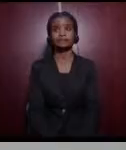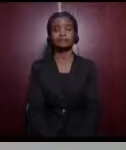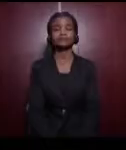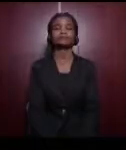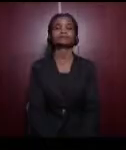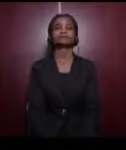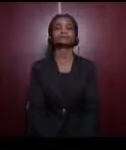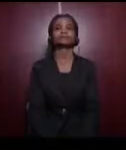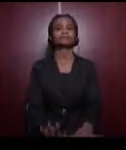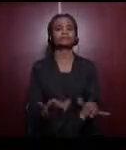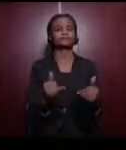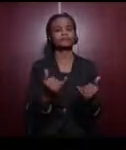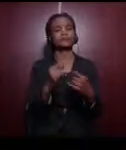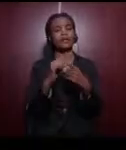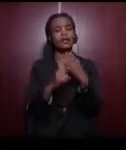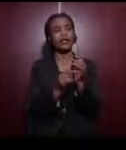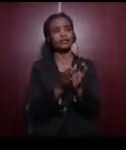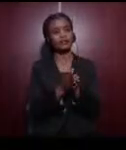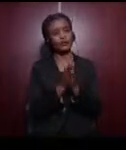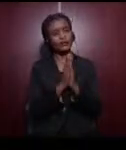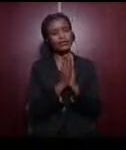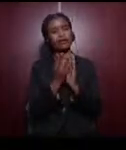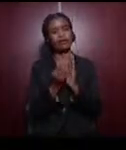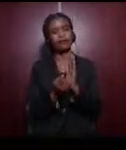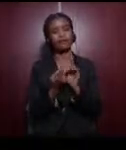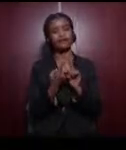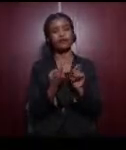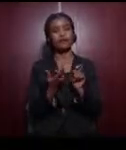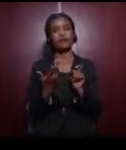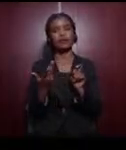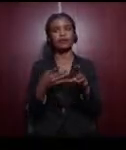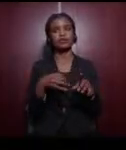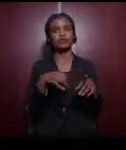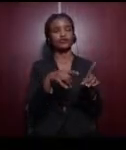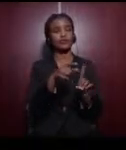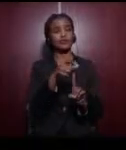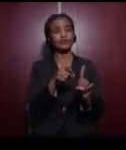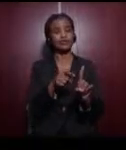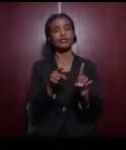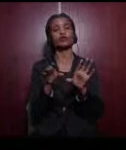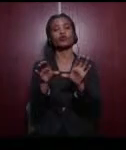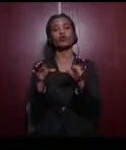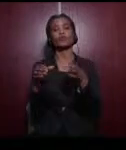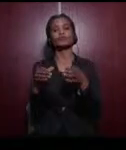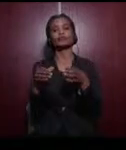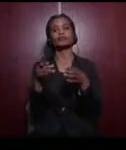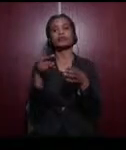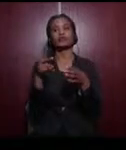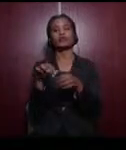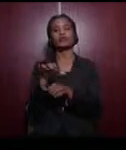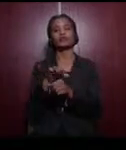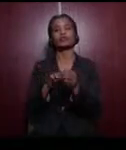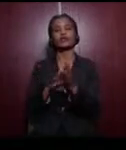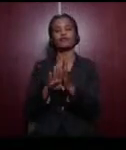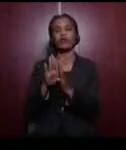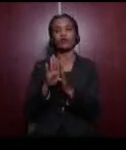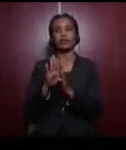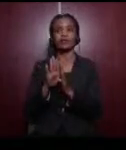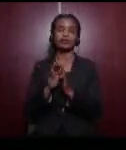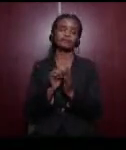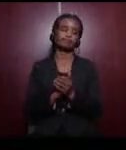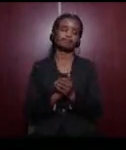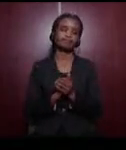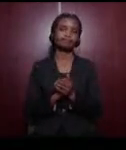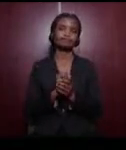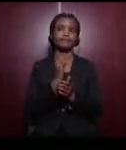The last request I have now from the chairperson, the committee, and also the social development. Can